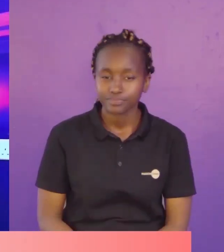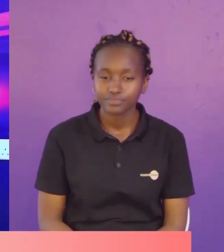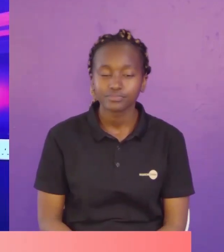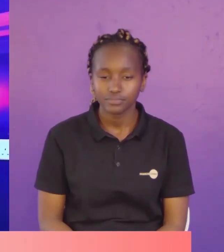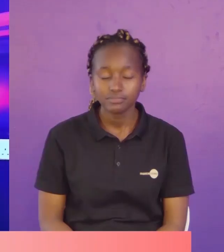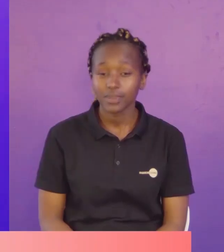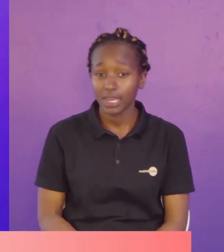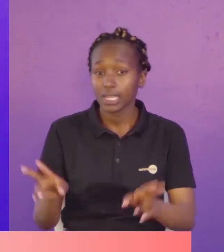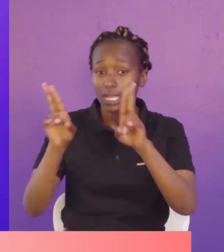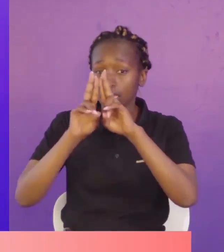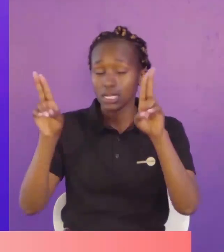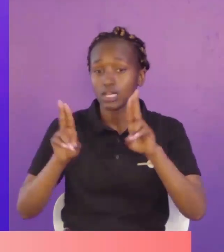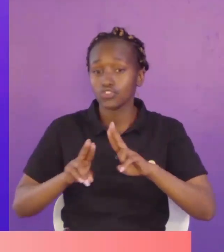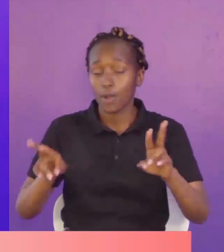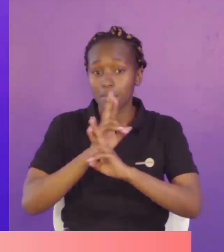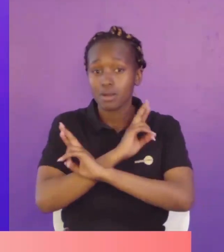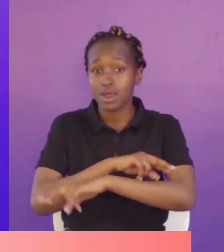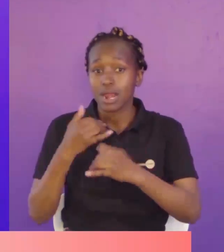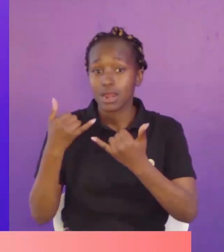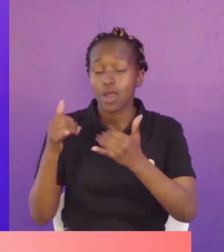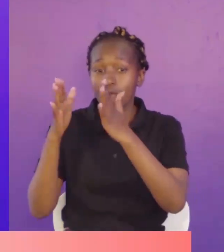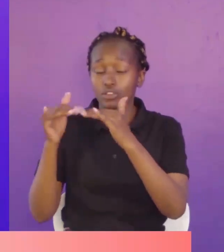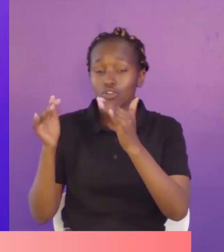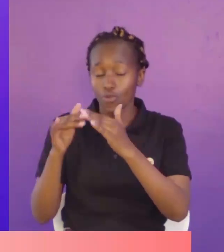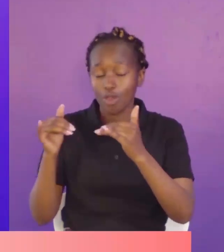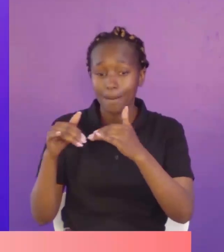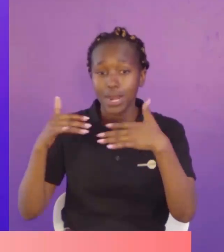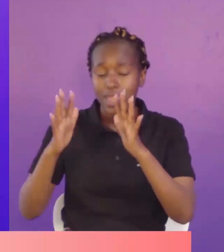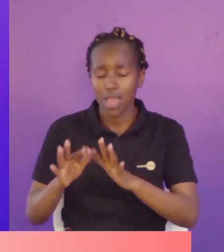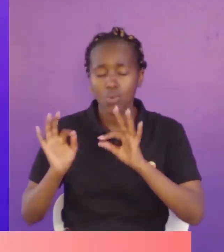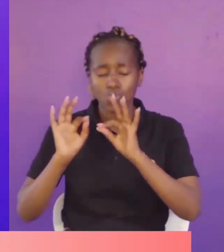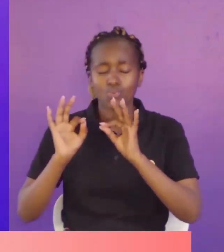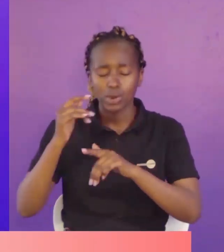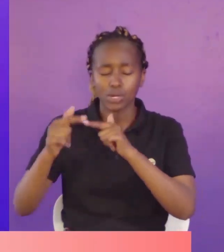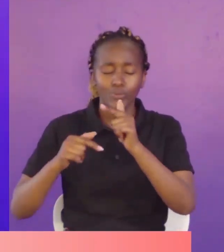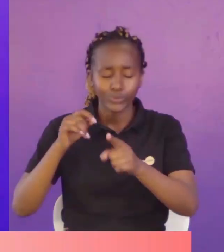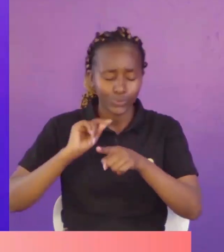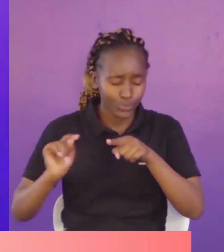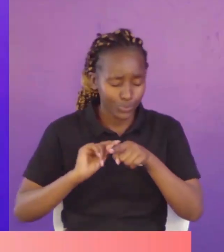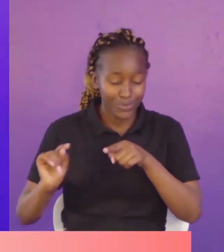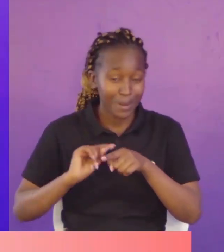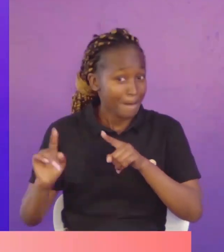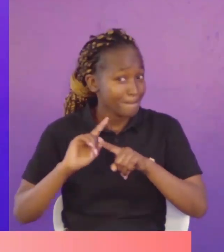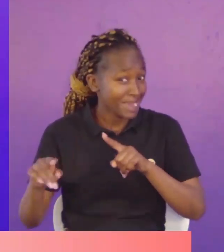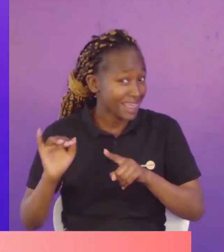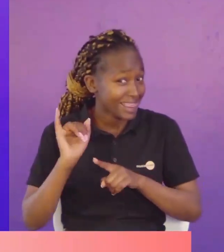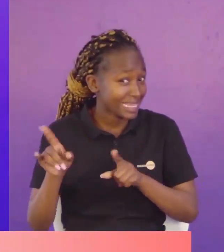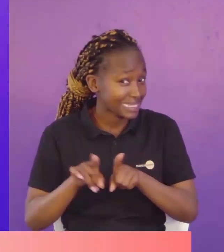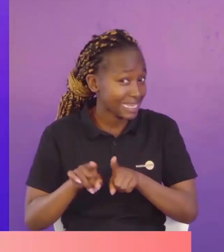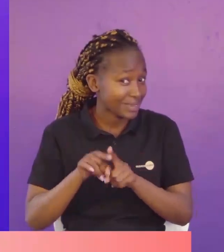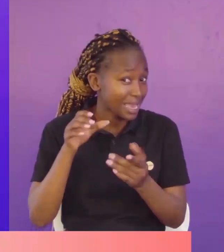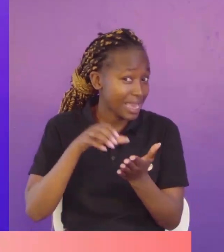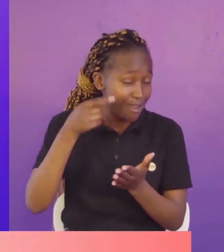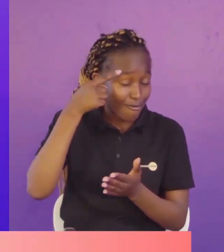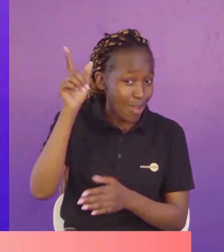International break, the Arsenal players are shining. Yeah. You can't say the same about the